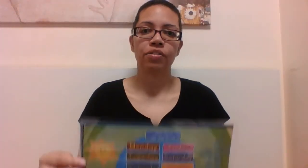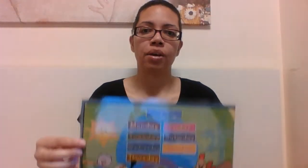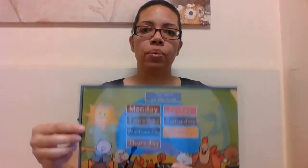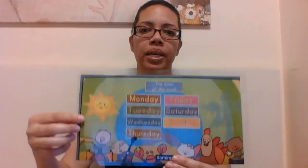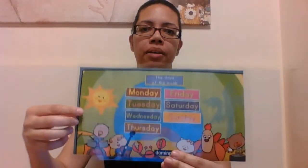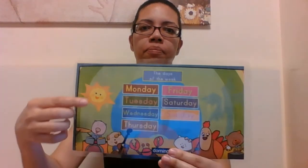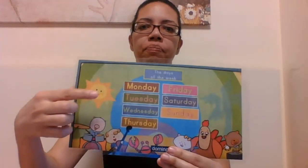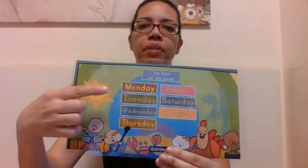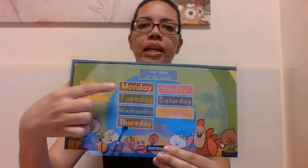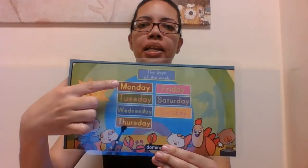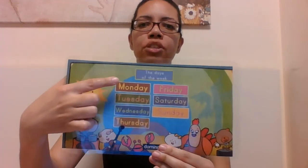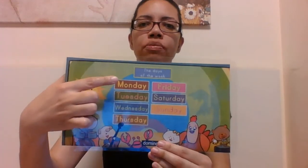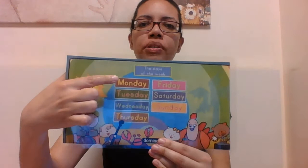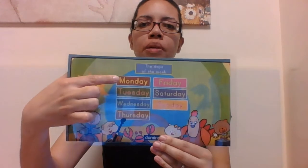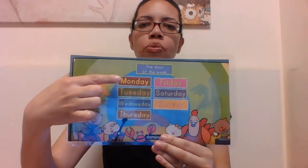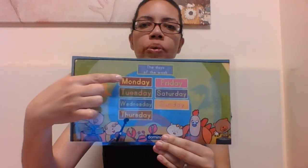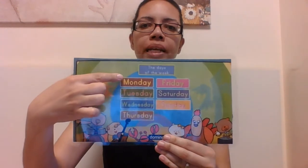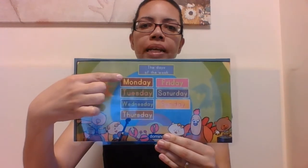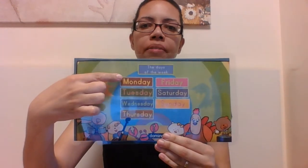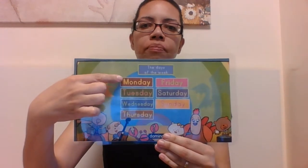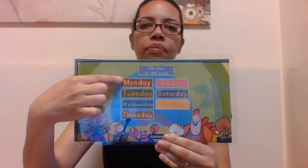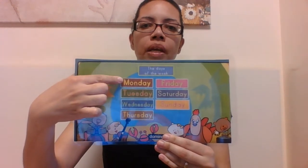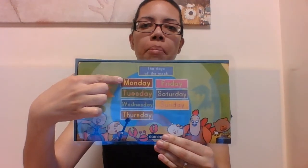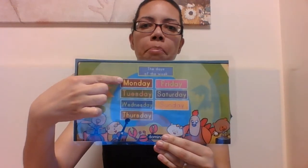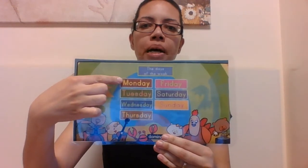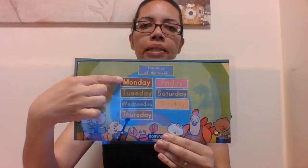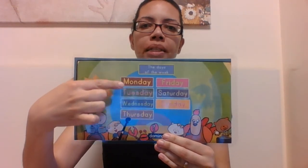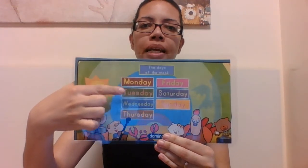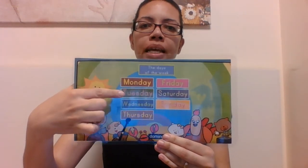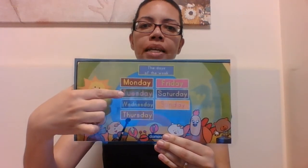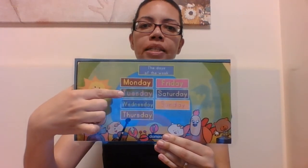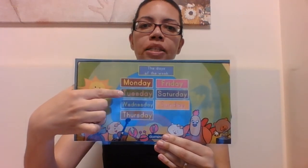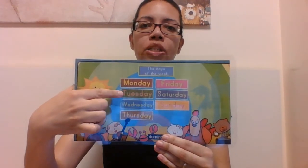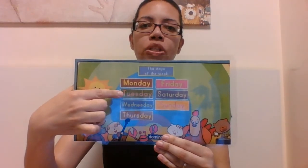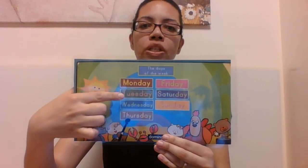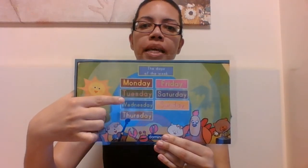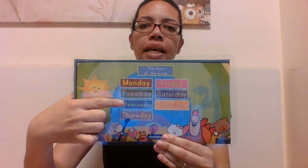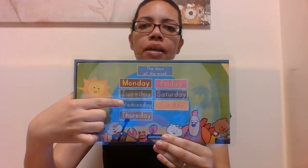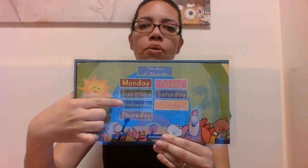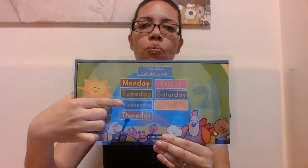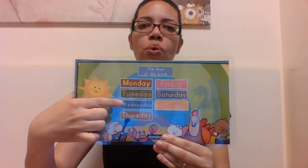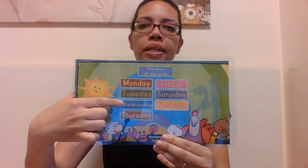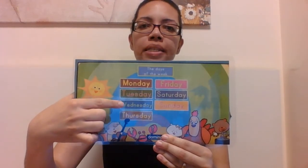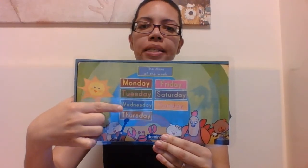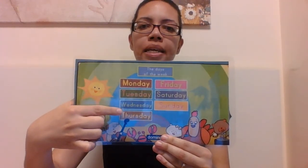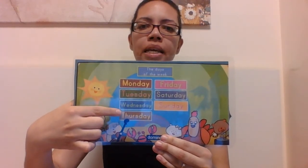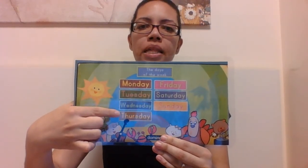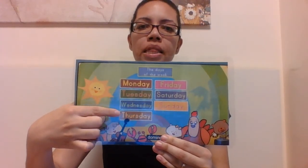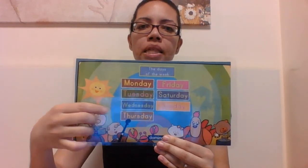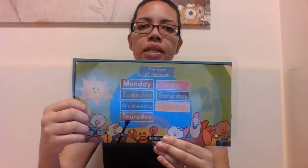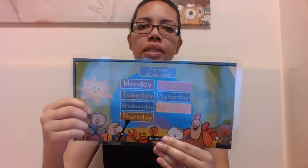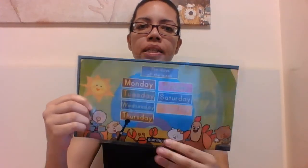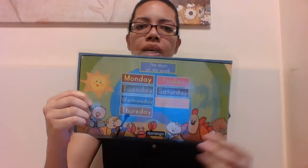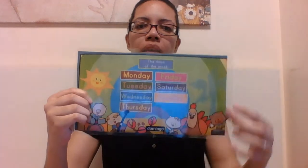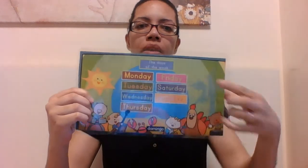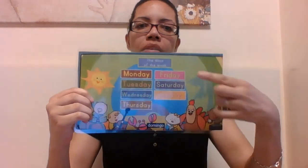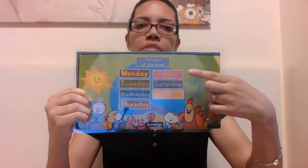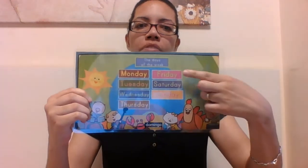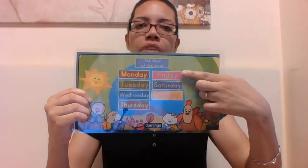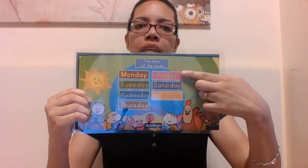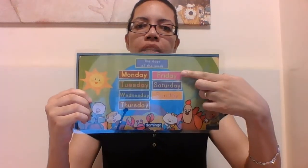days of the week. Let's review them quickly. Monday, Tuesday, Wednesday,